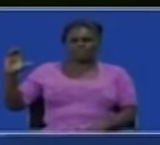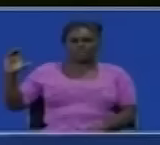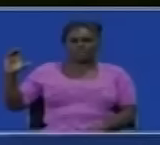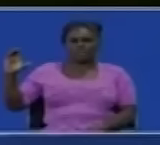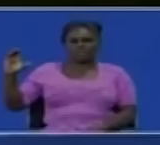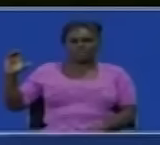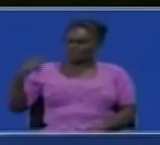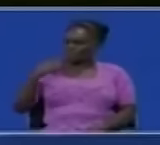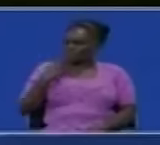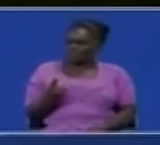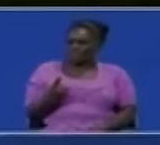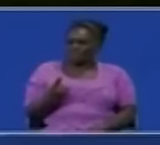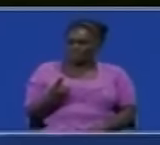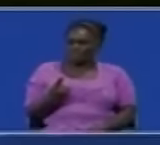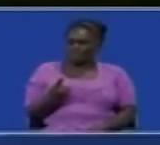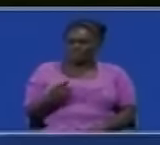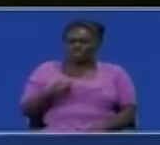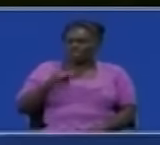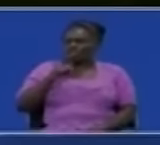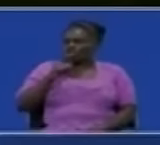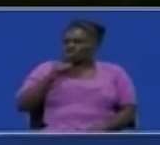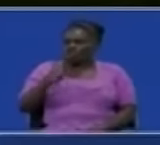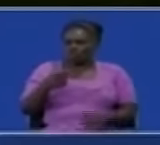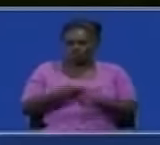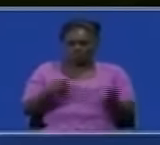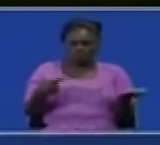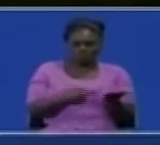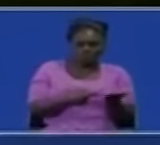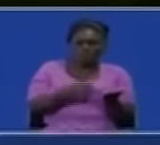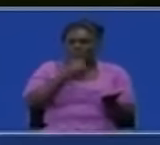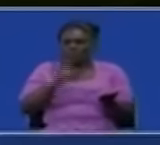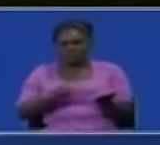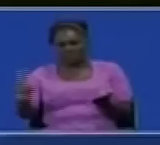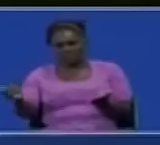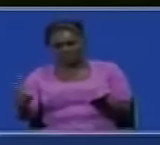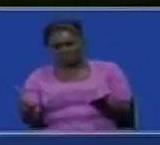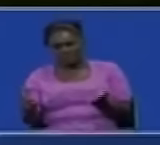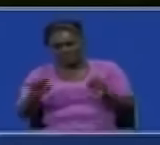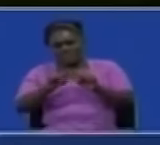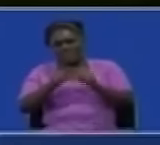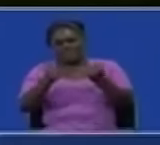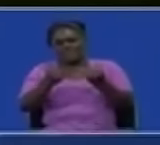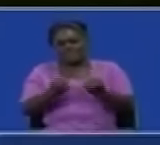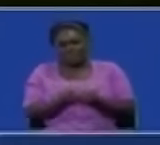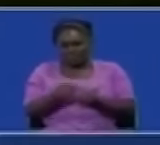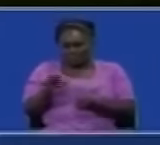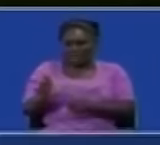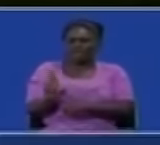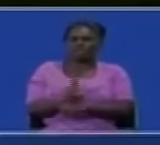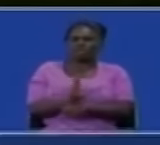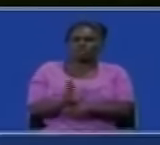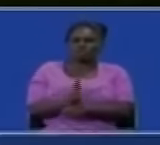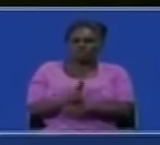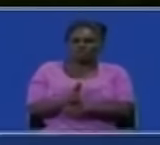says they were stating that it is not from electronic to manual. The system that they are going to use